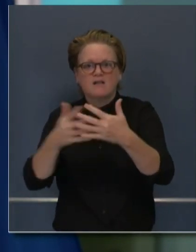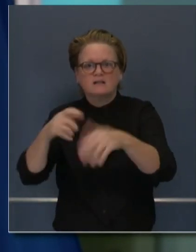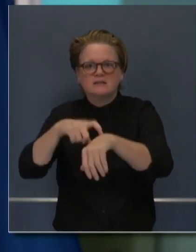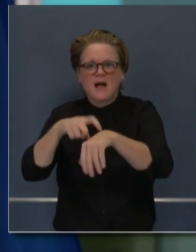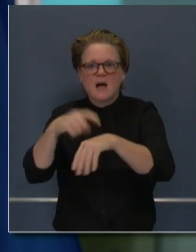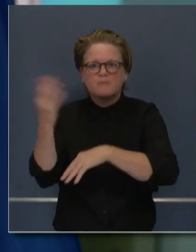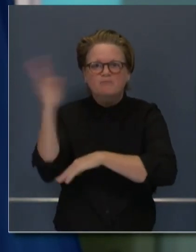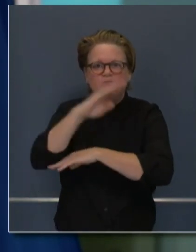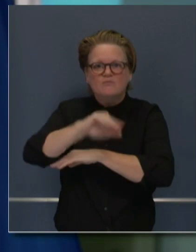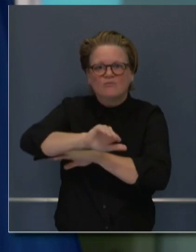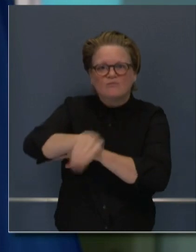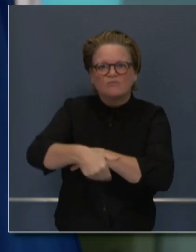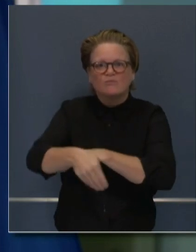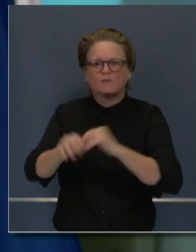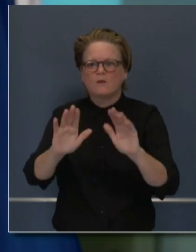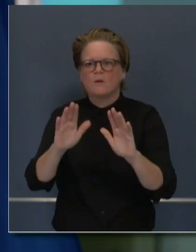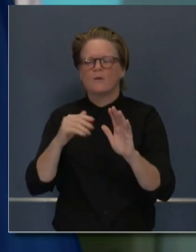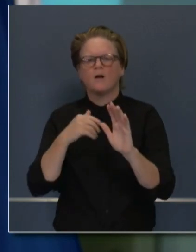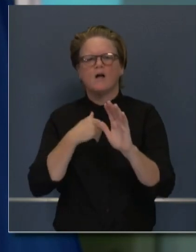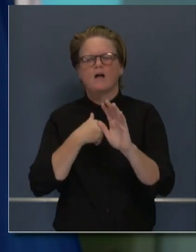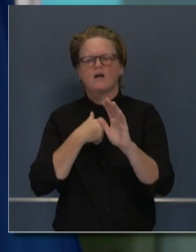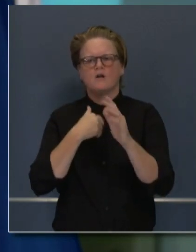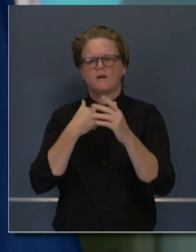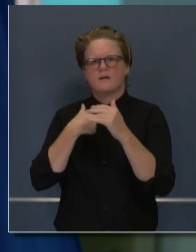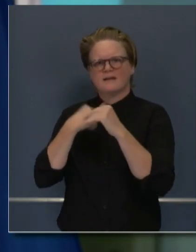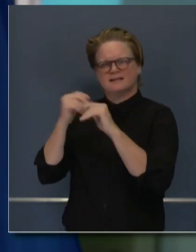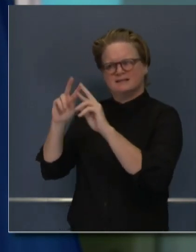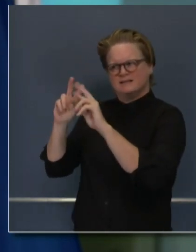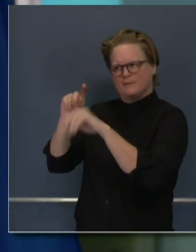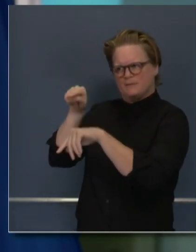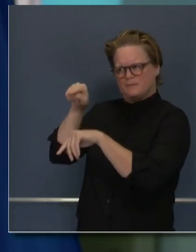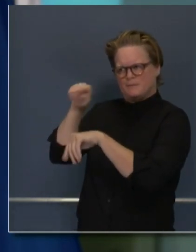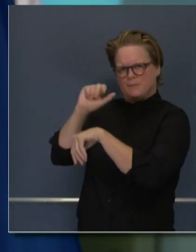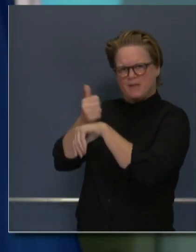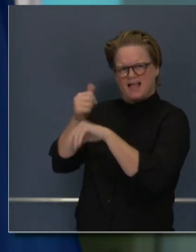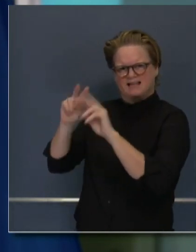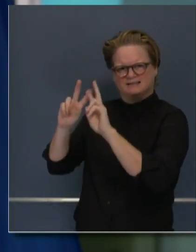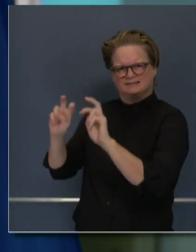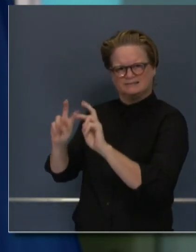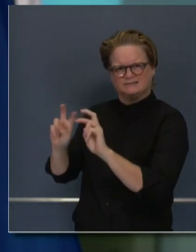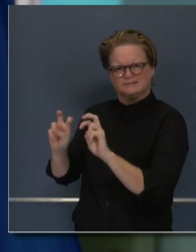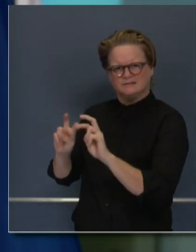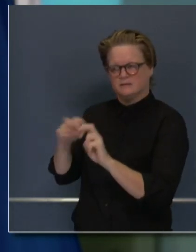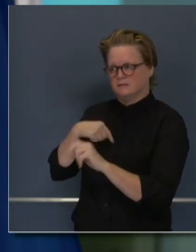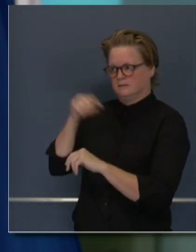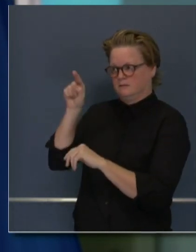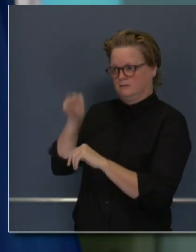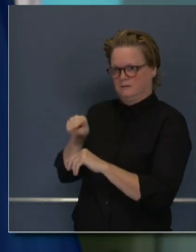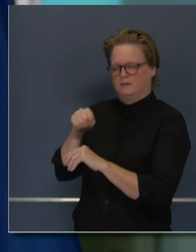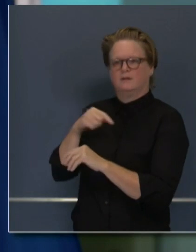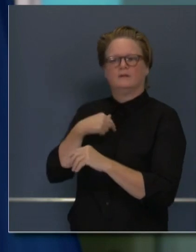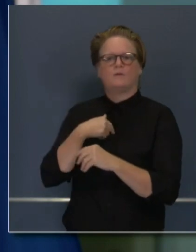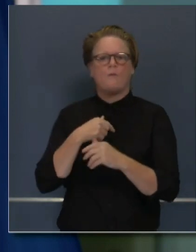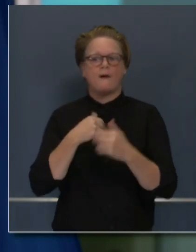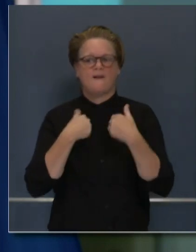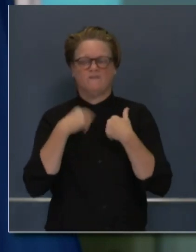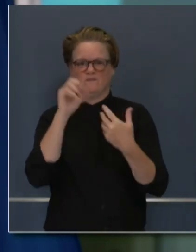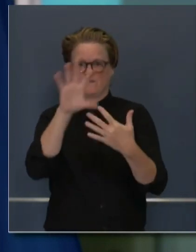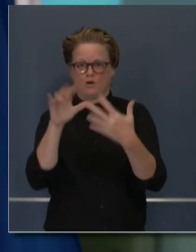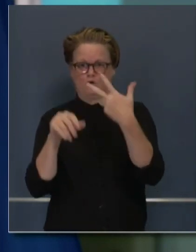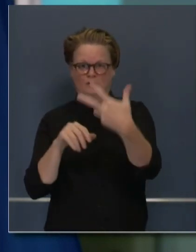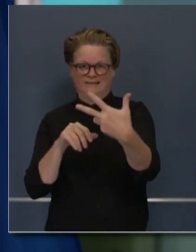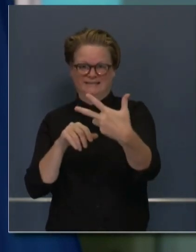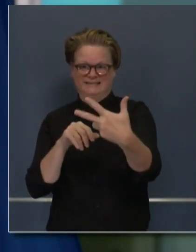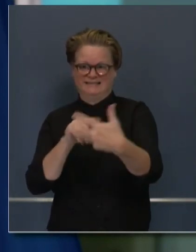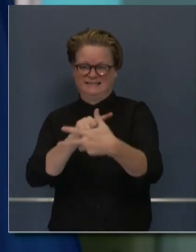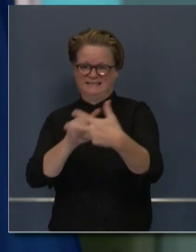are assessing that as well. I have on my desk quite literally 3 studies from France, Germany, and Saudi